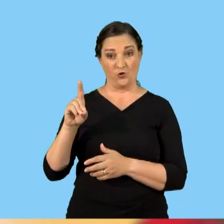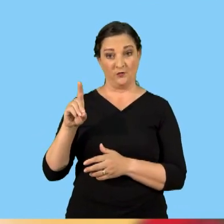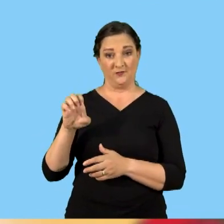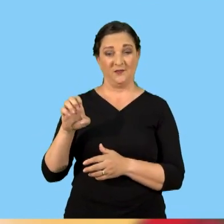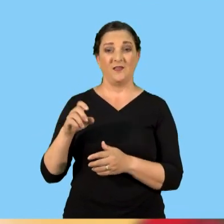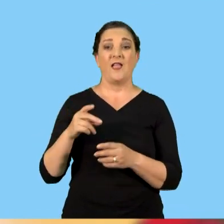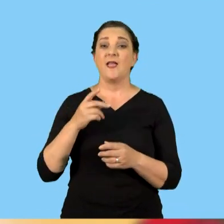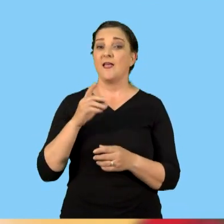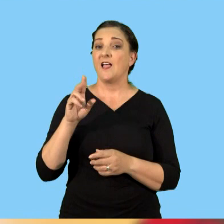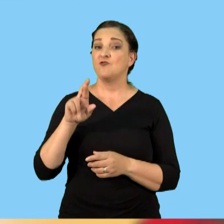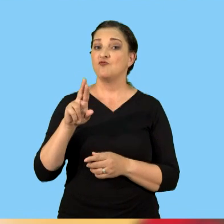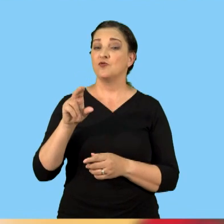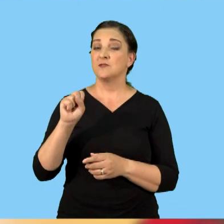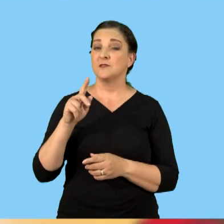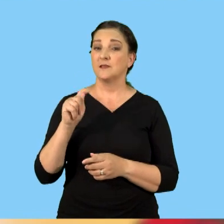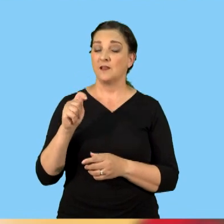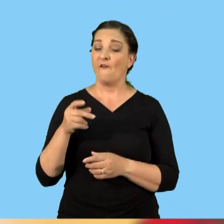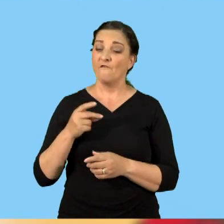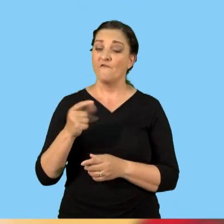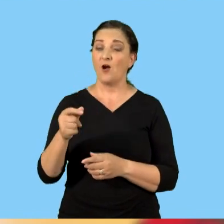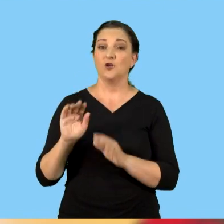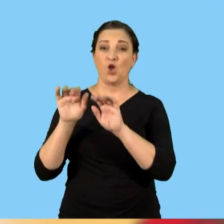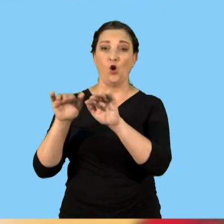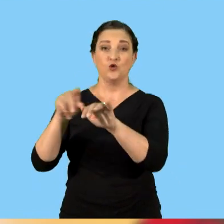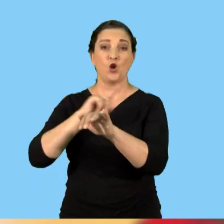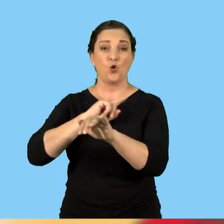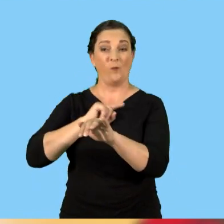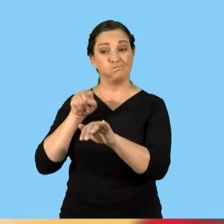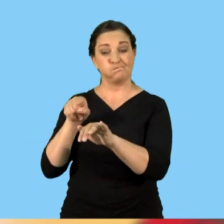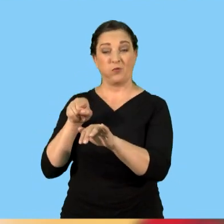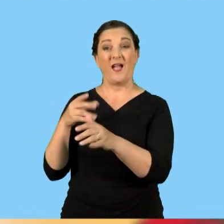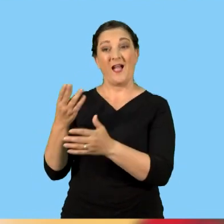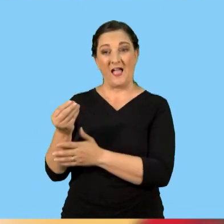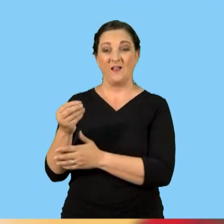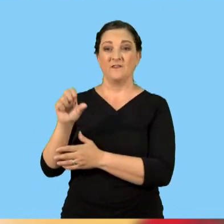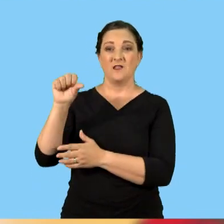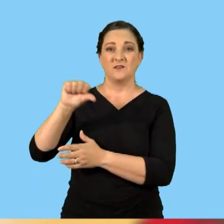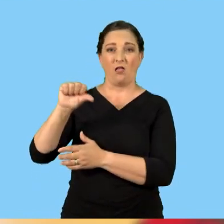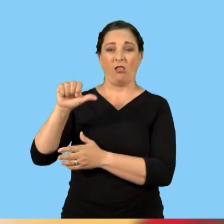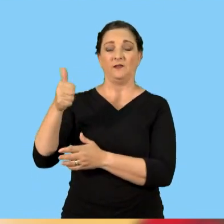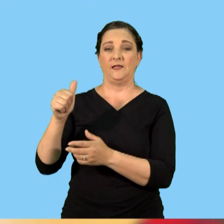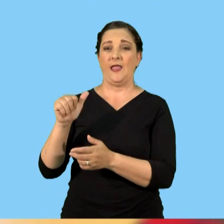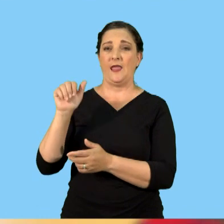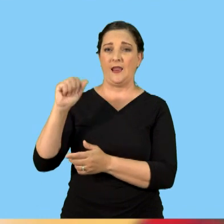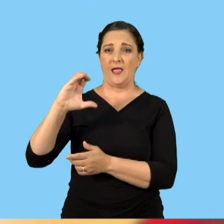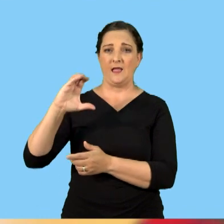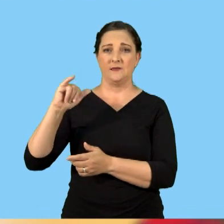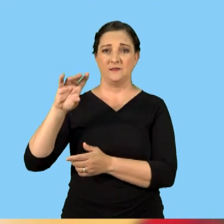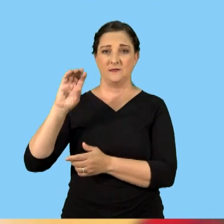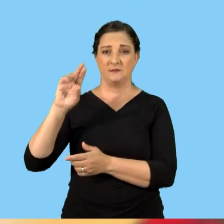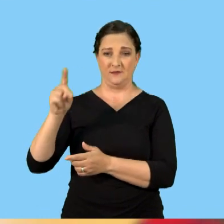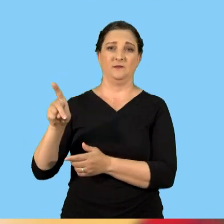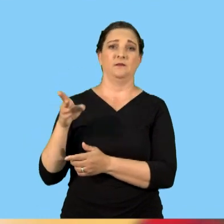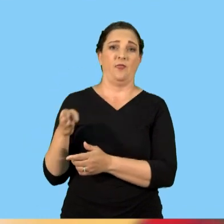or rusting happens faster near the ocean. Why? Because there is moisture that is mixed with salt and acid. And